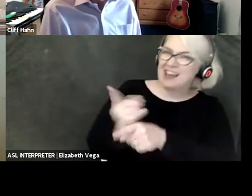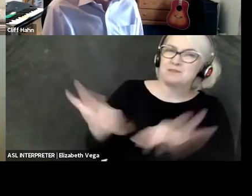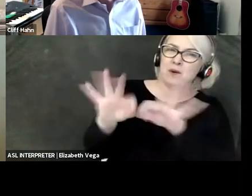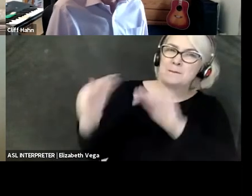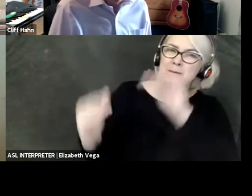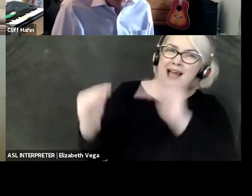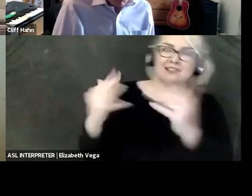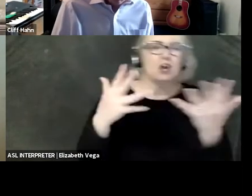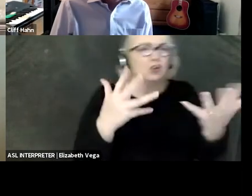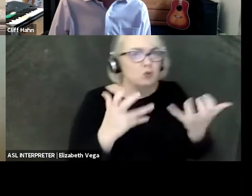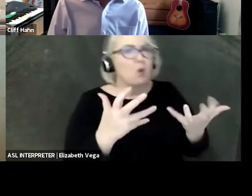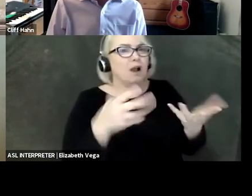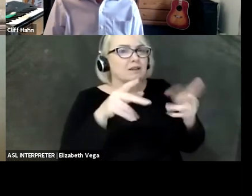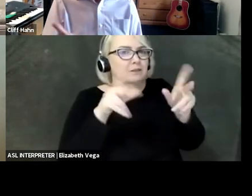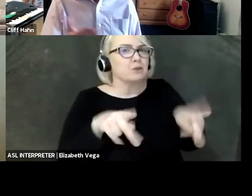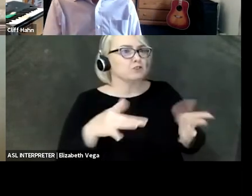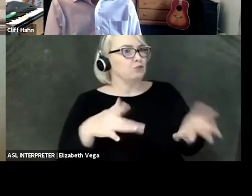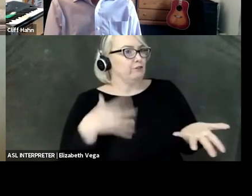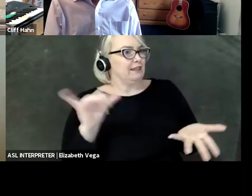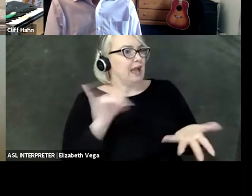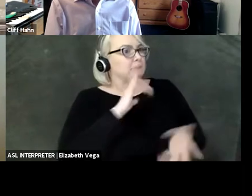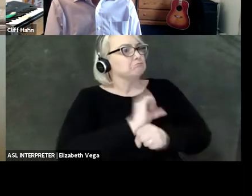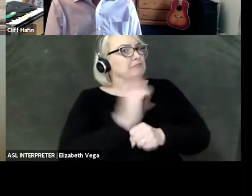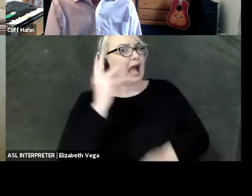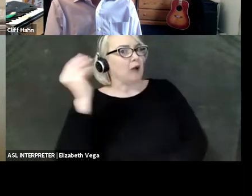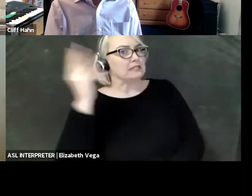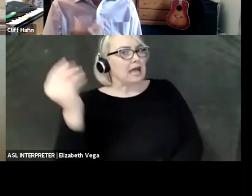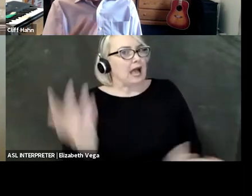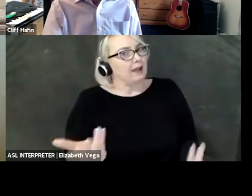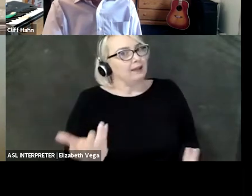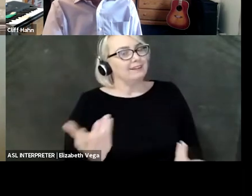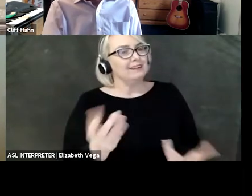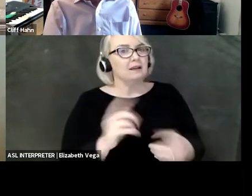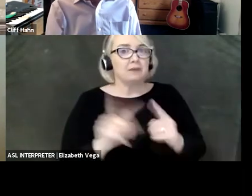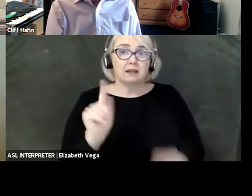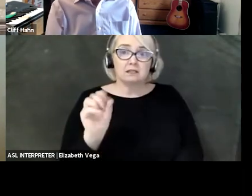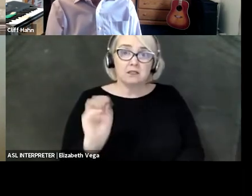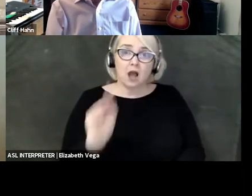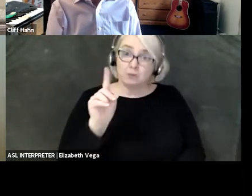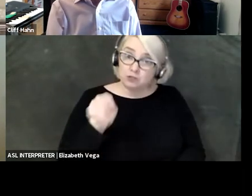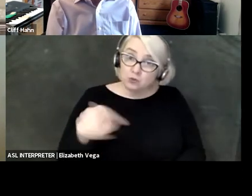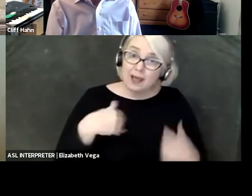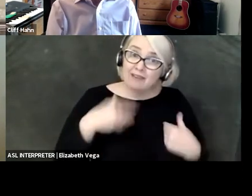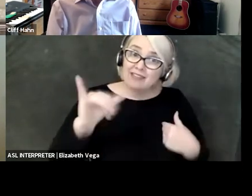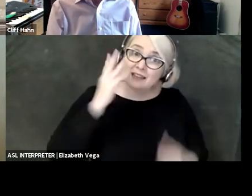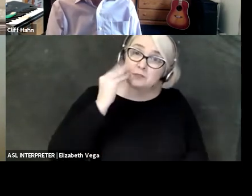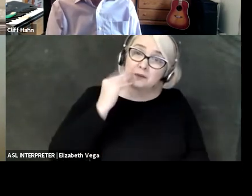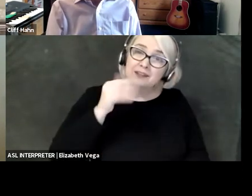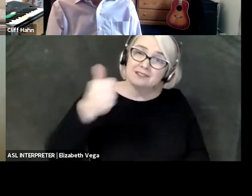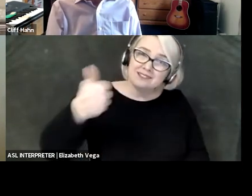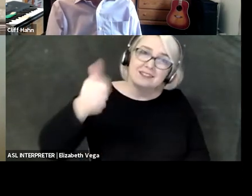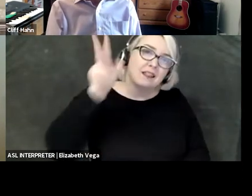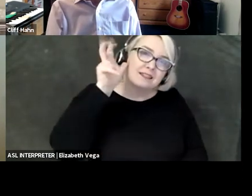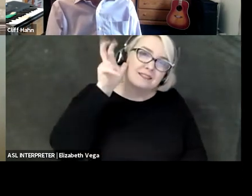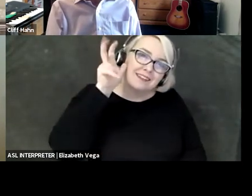outside, maybe whatever it is. And you know, but Tom, do you have that experience with the listening